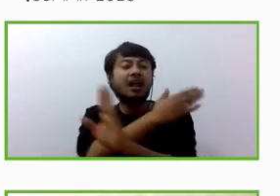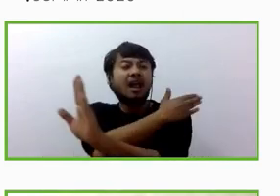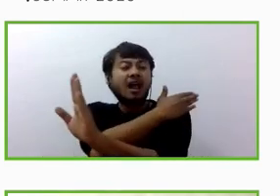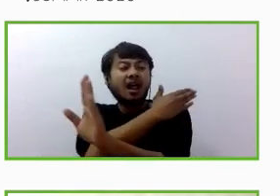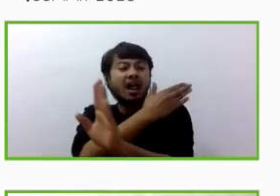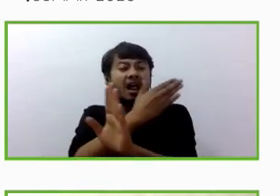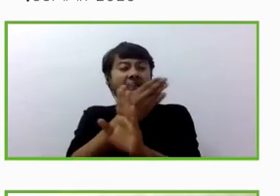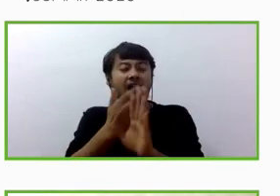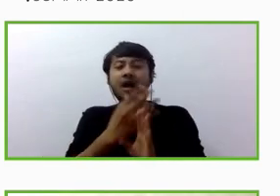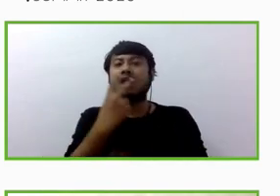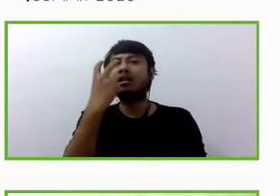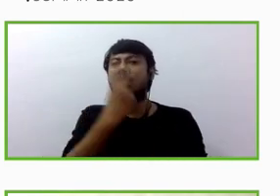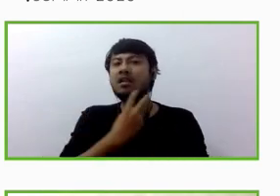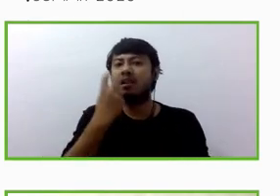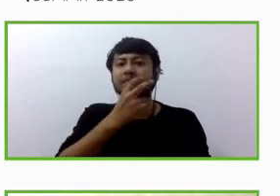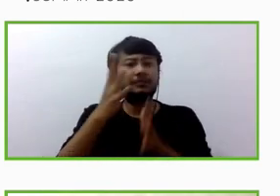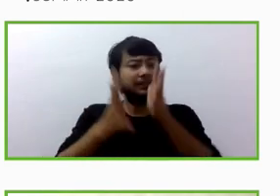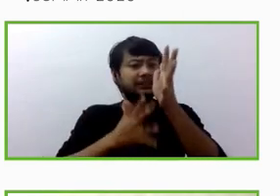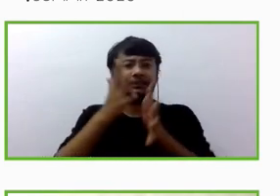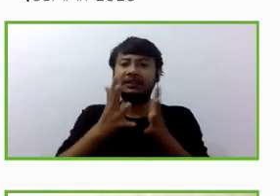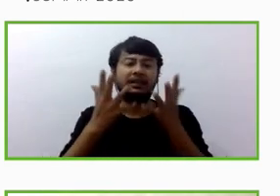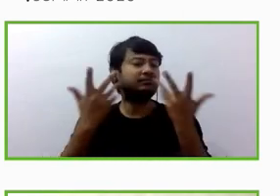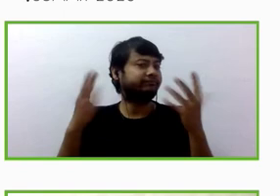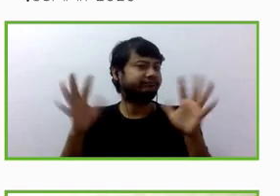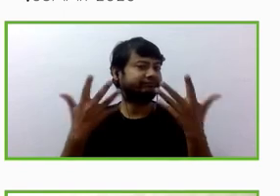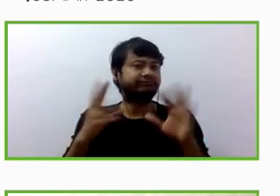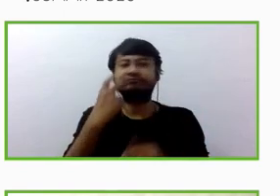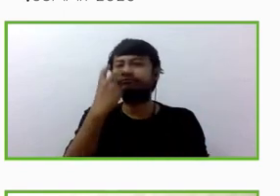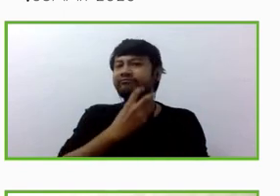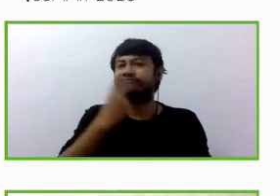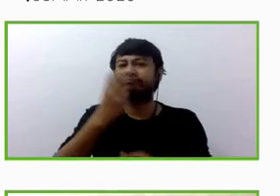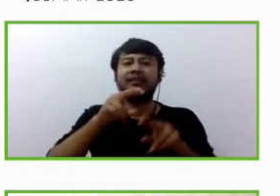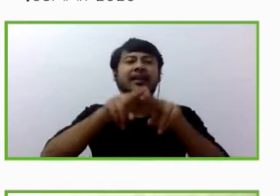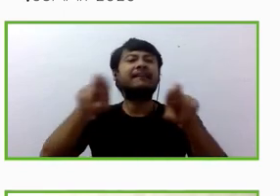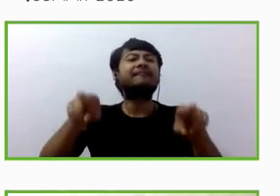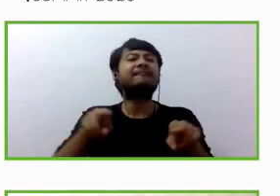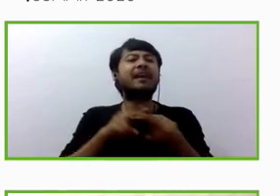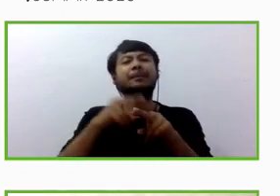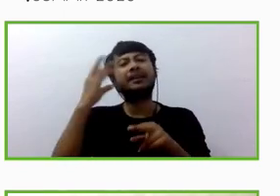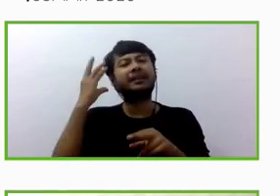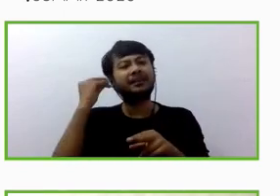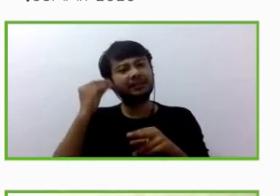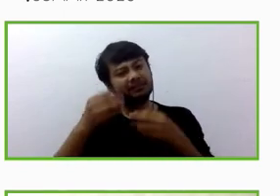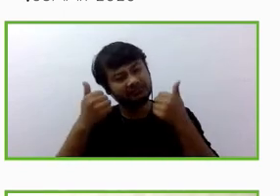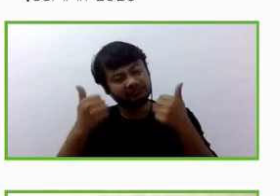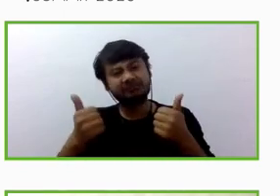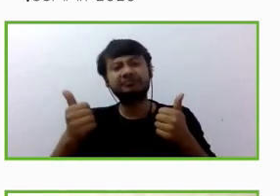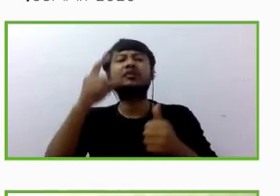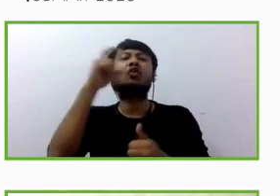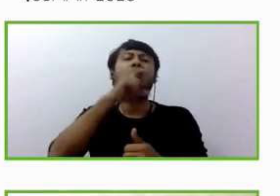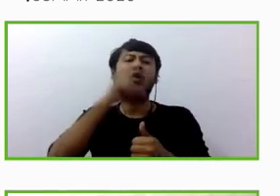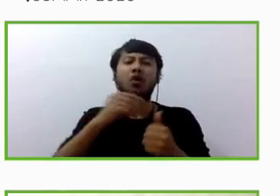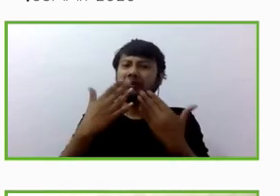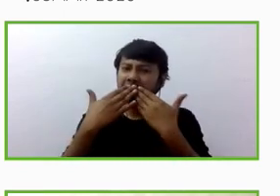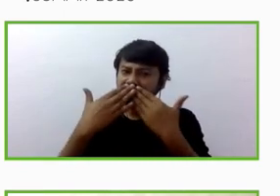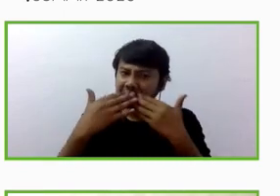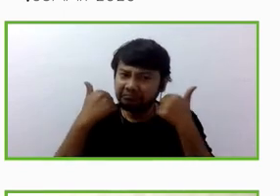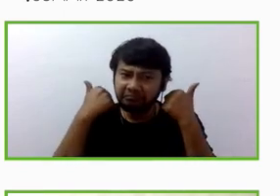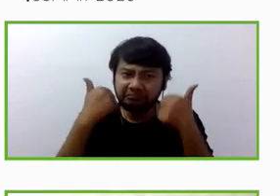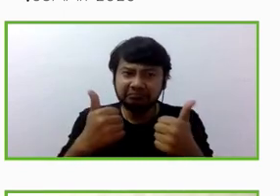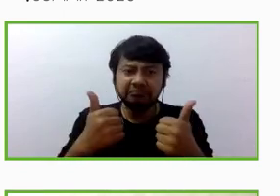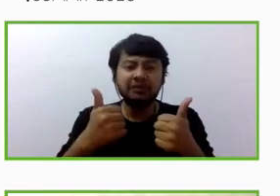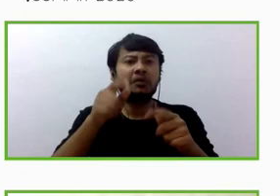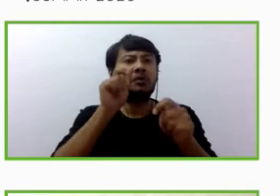how to sign. She raised a family, went to college, you know, got her degrees, went to work in an